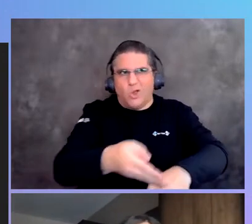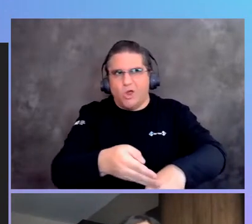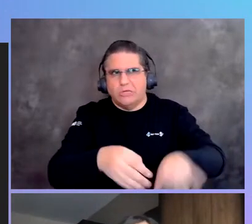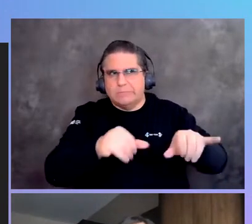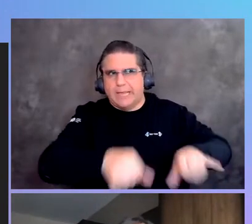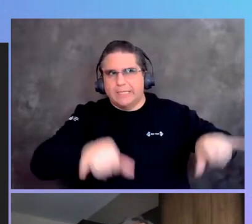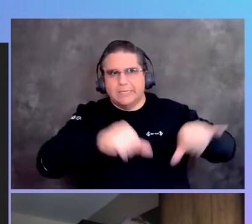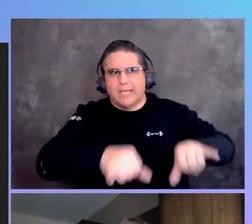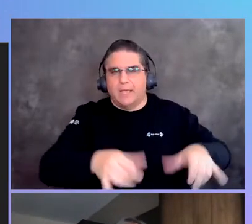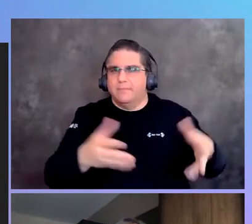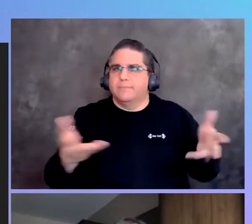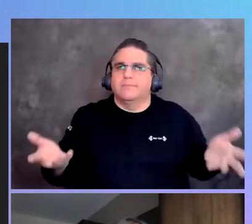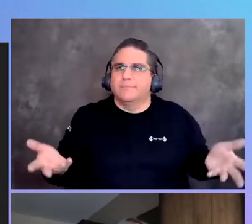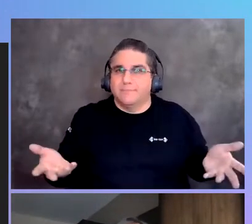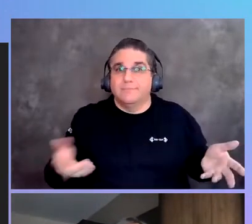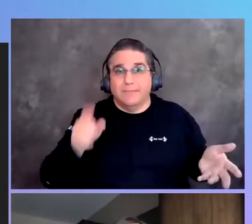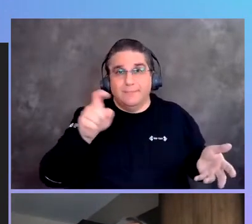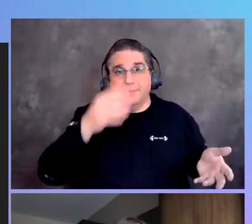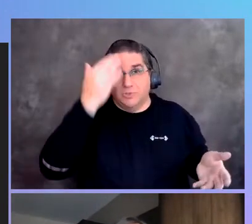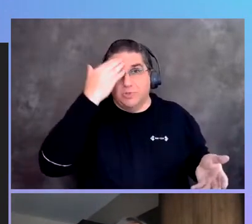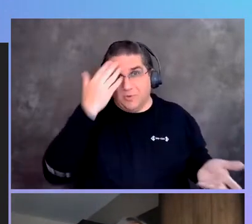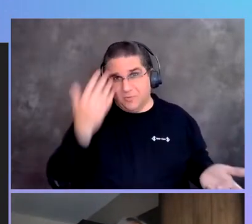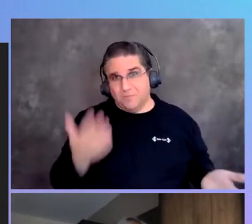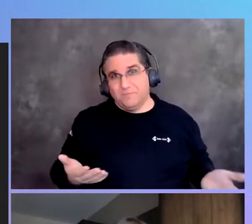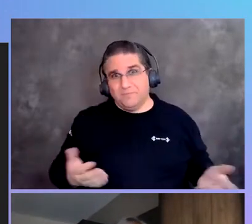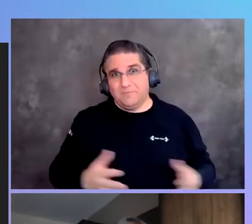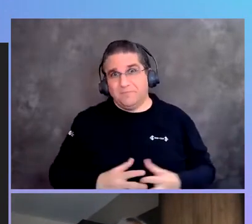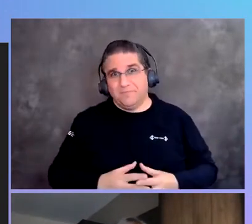started. And so